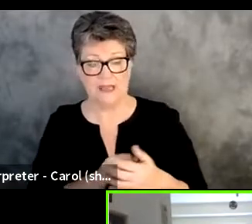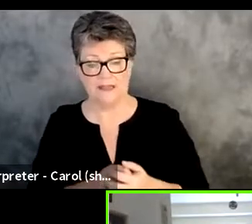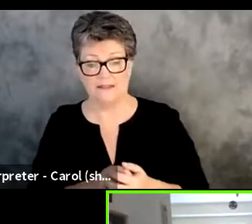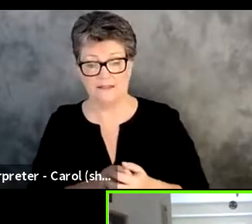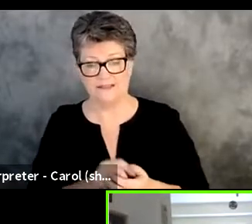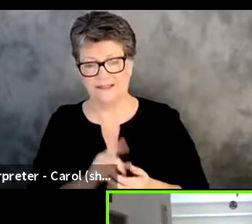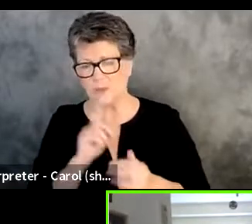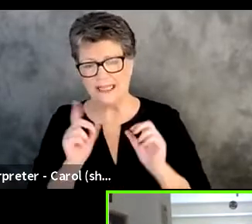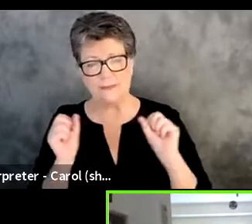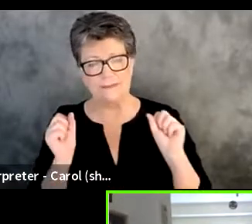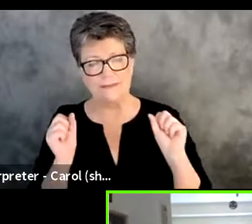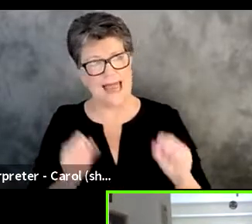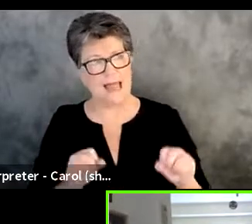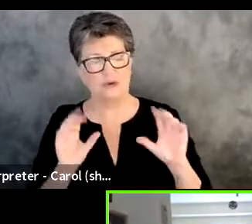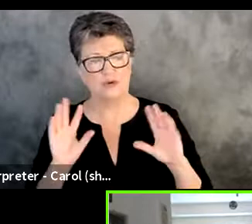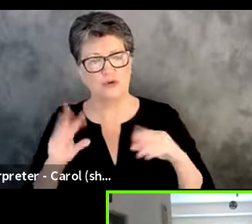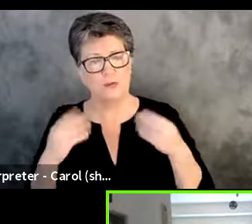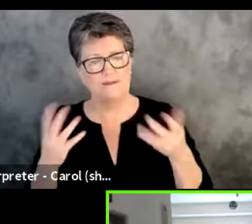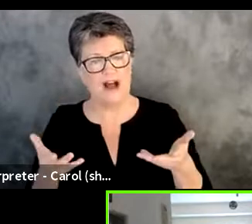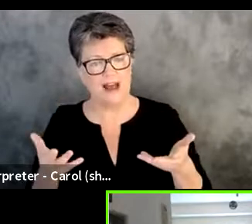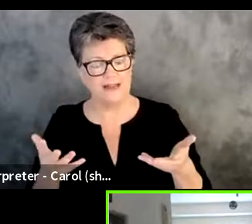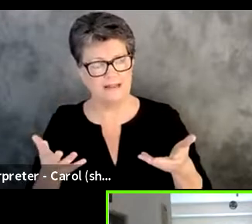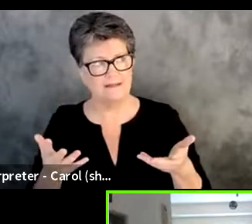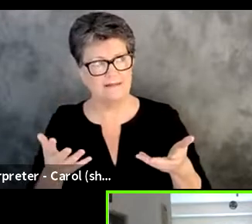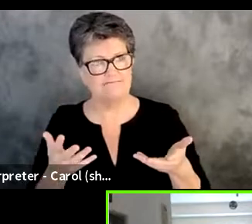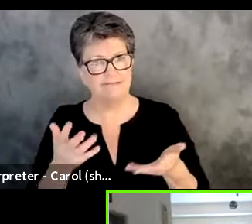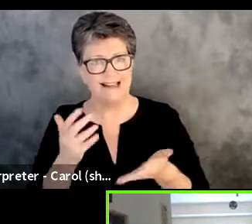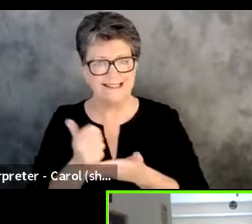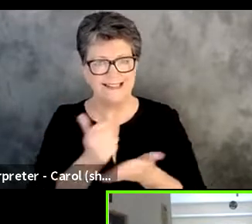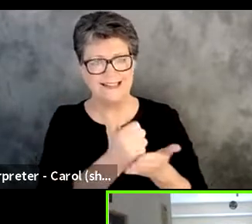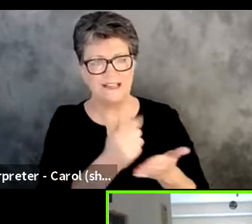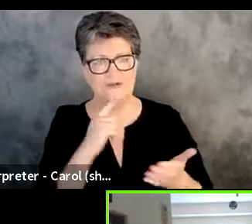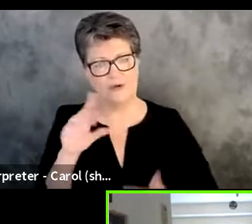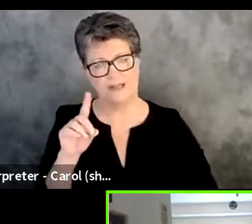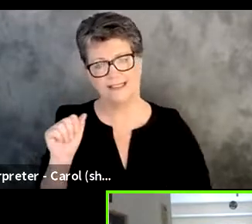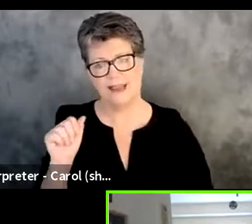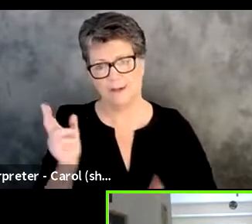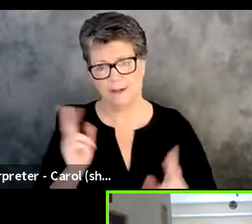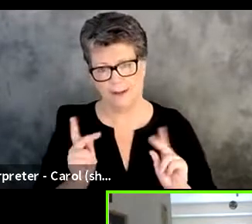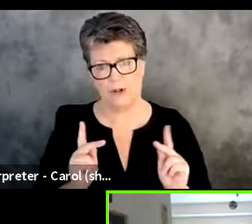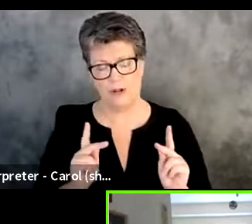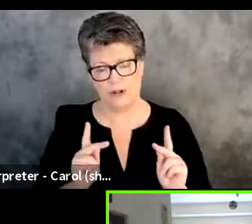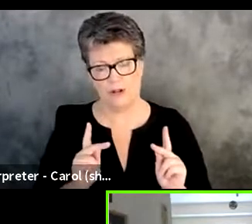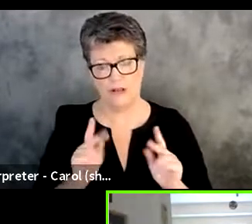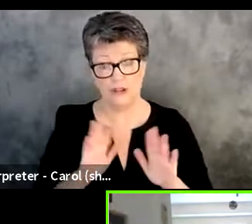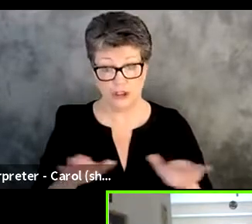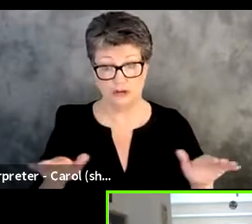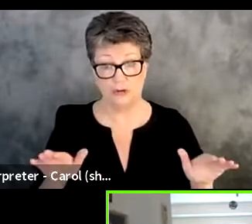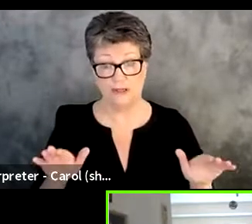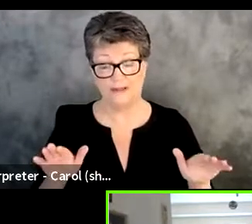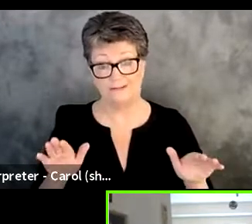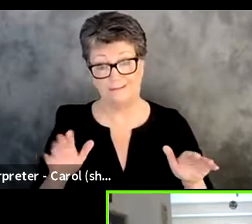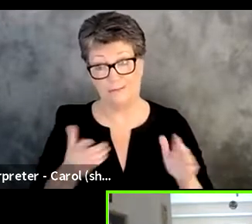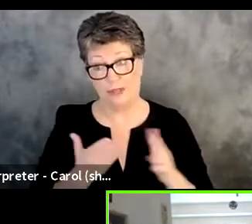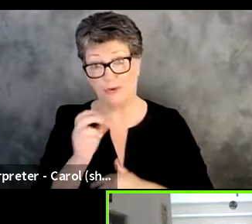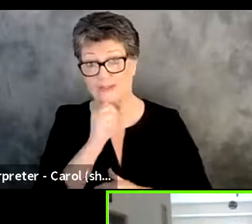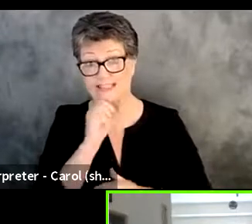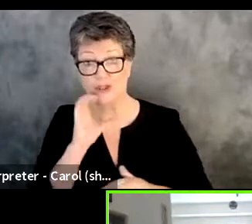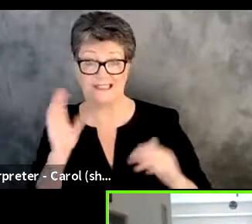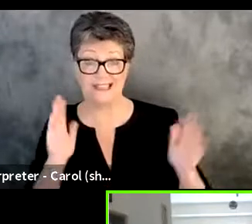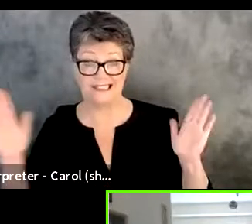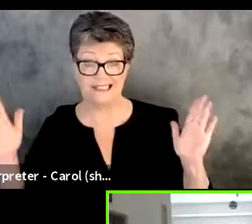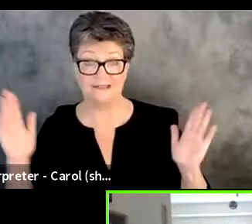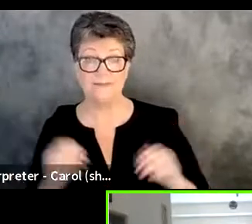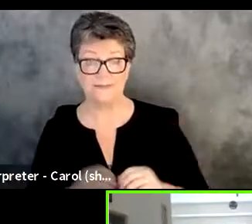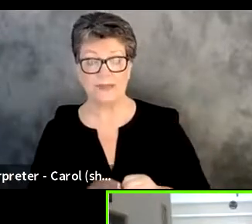able to provide assistance for disabled people, children, through seniors, so